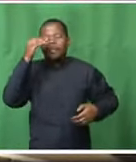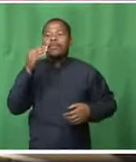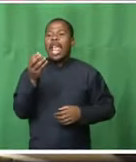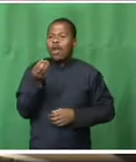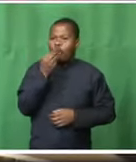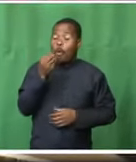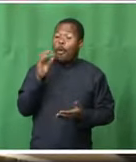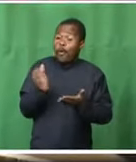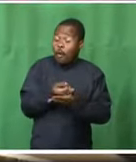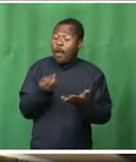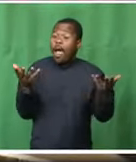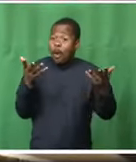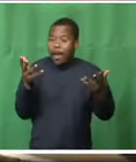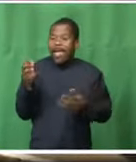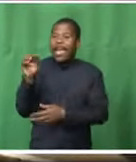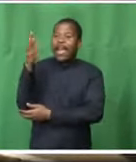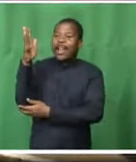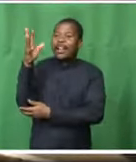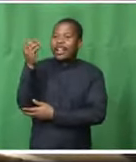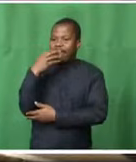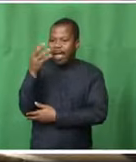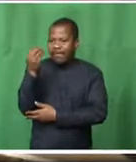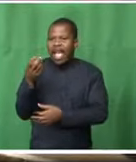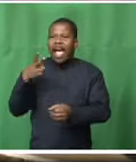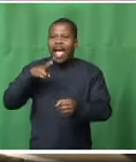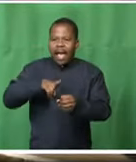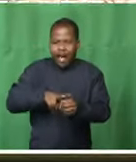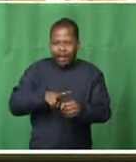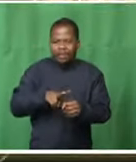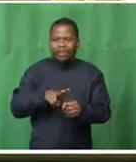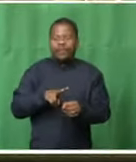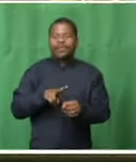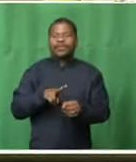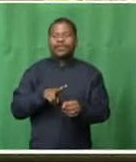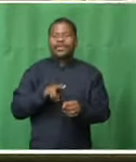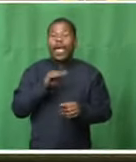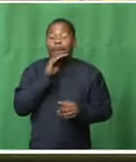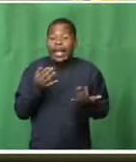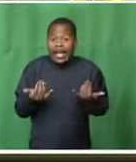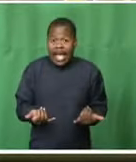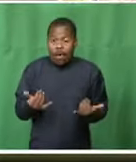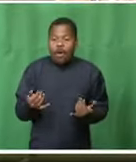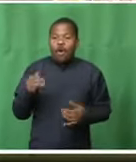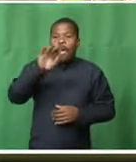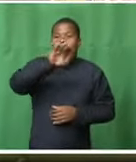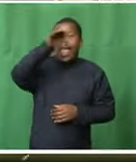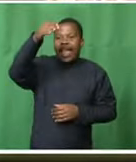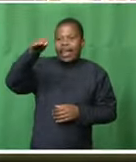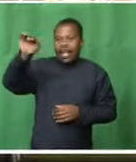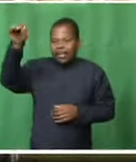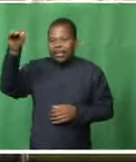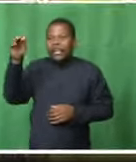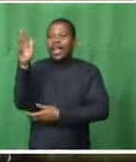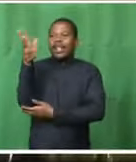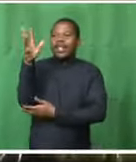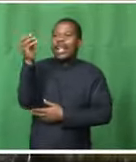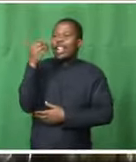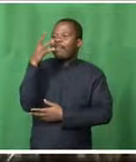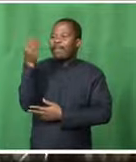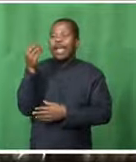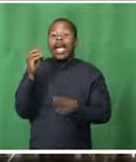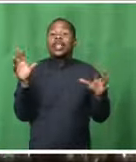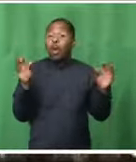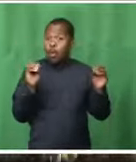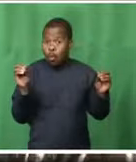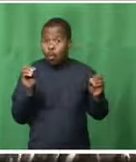fruits, nuts and all those types of food. So since sekude lokudla le tindzabeni letilwane and then